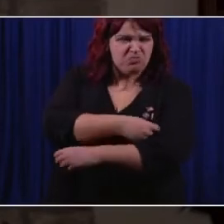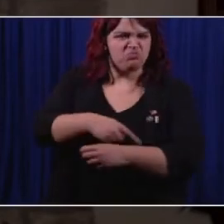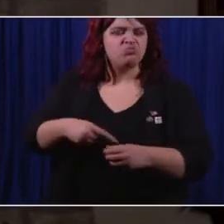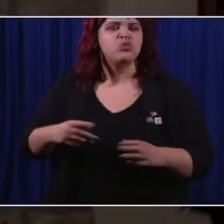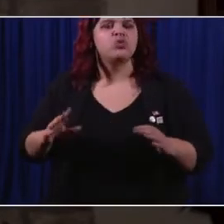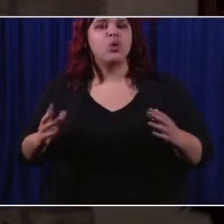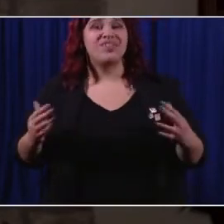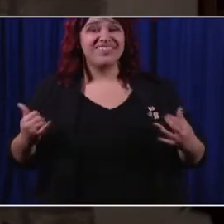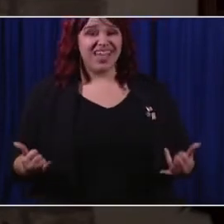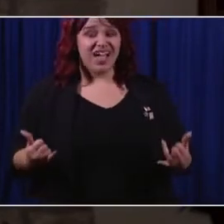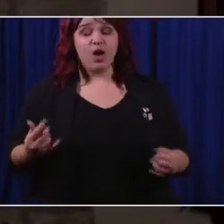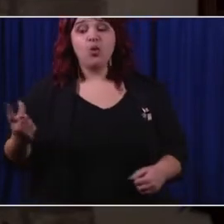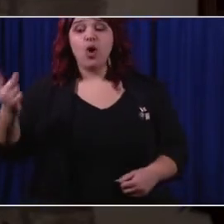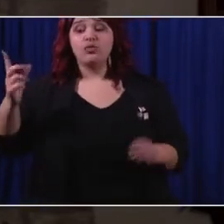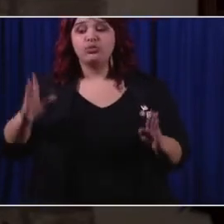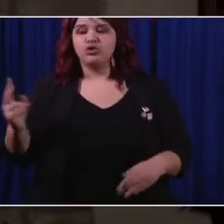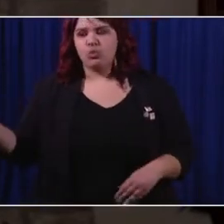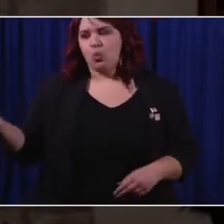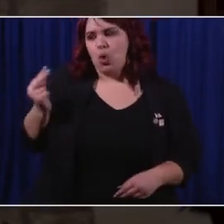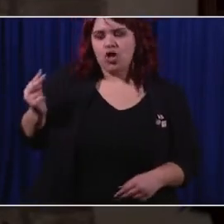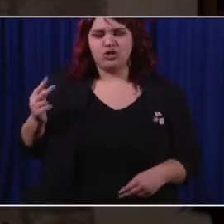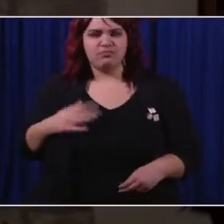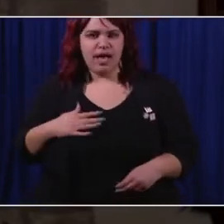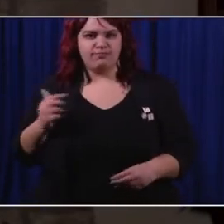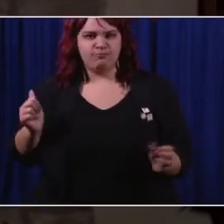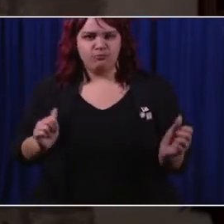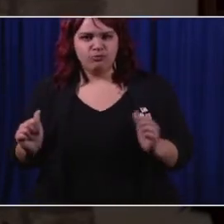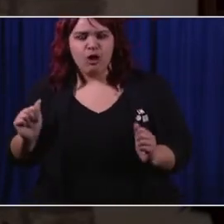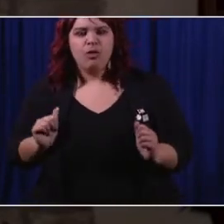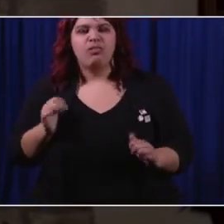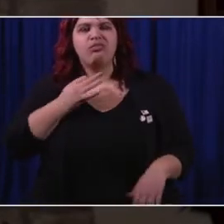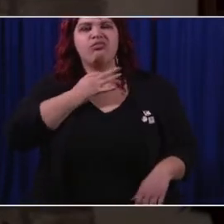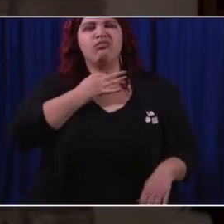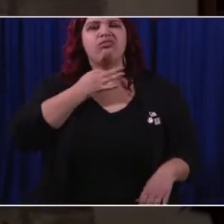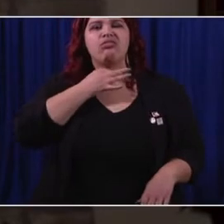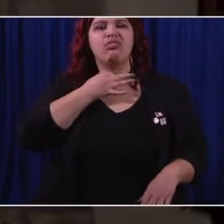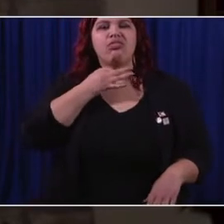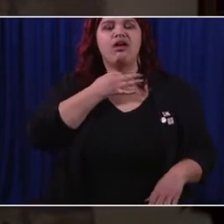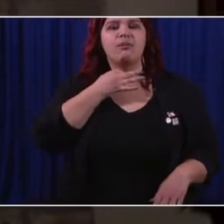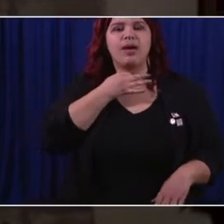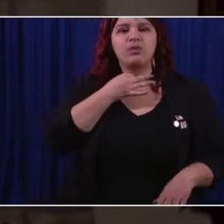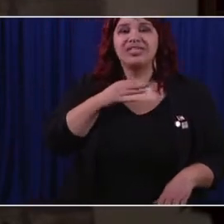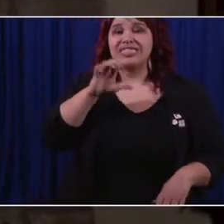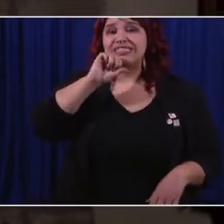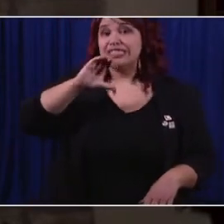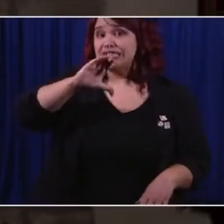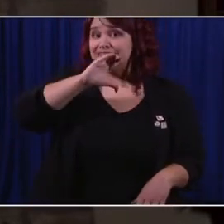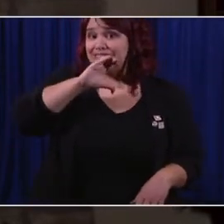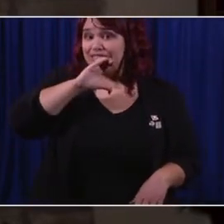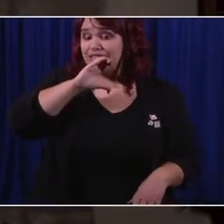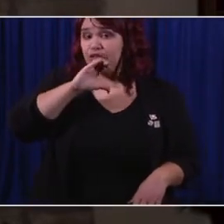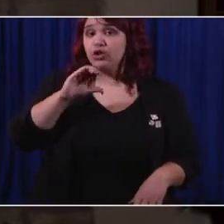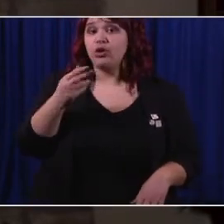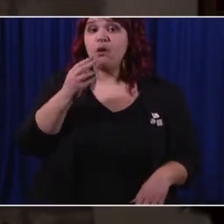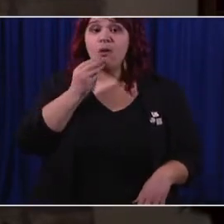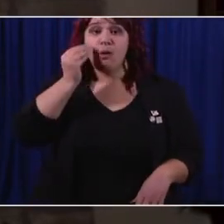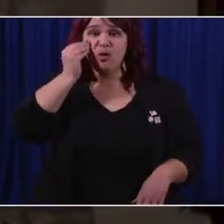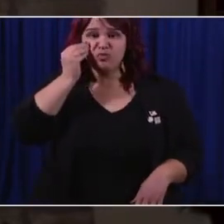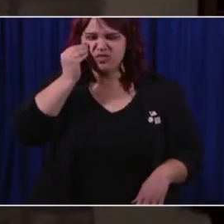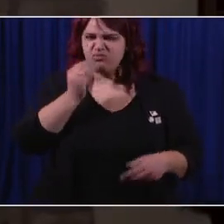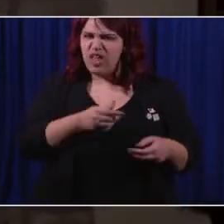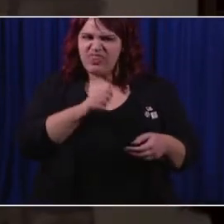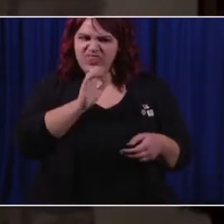here from a WCPO viewer, though, who is wondering about congregate senior homes that aren't considered nursing homes,